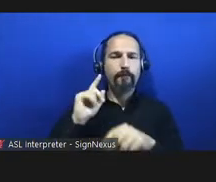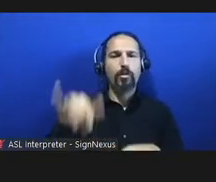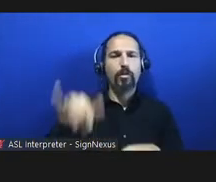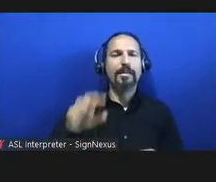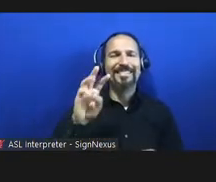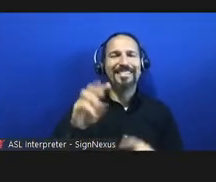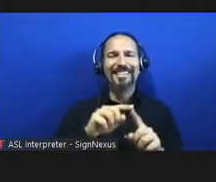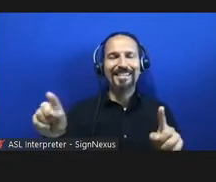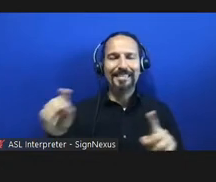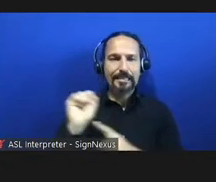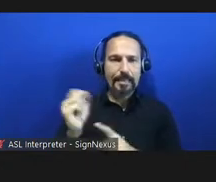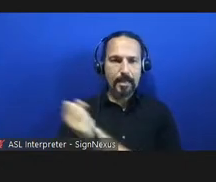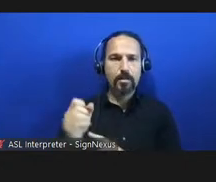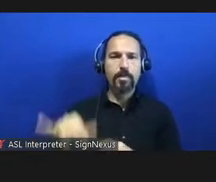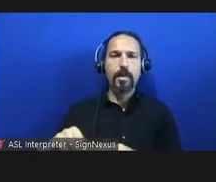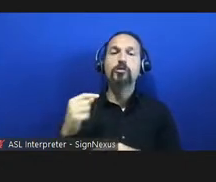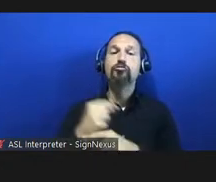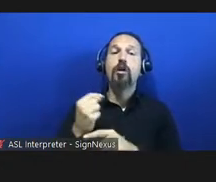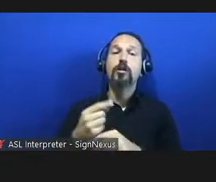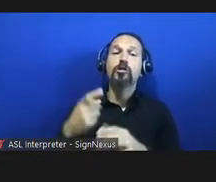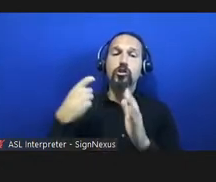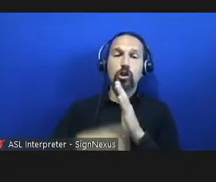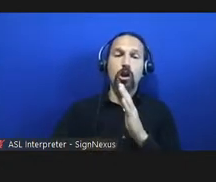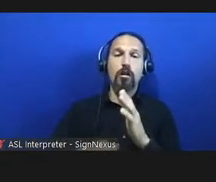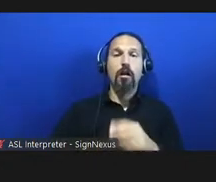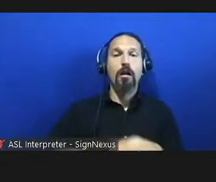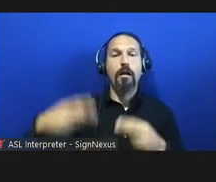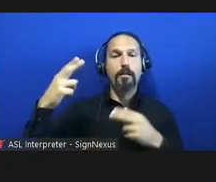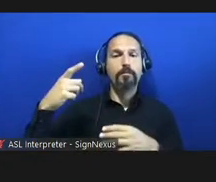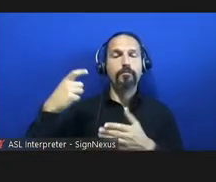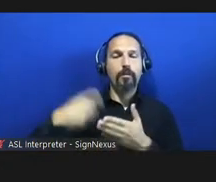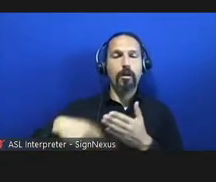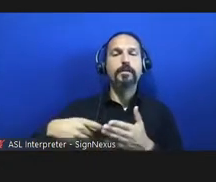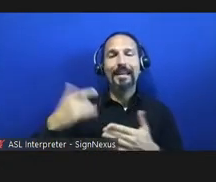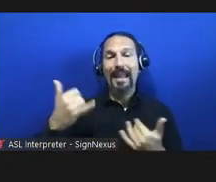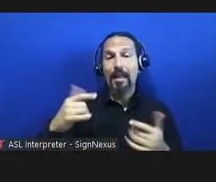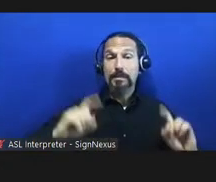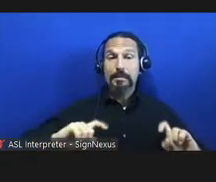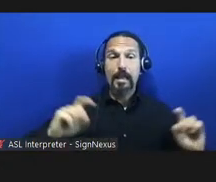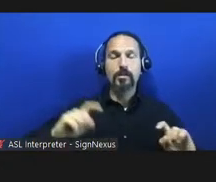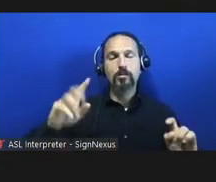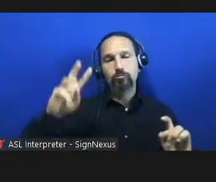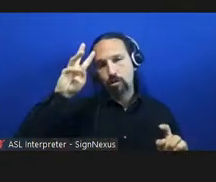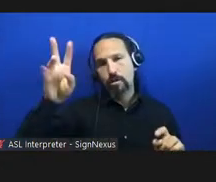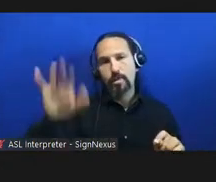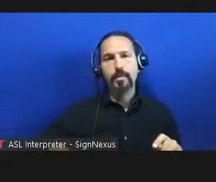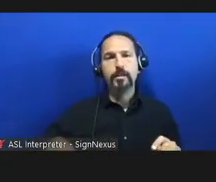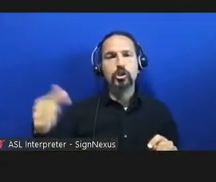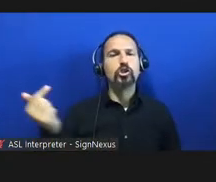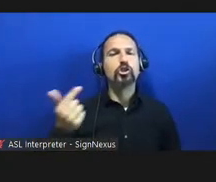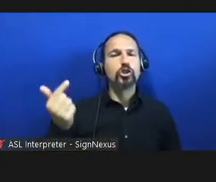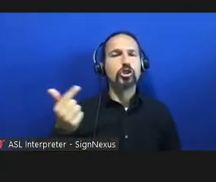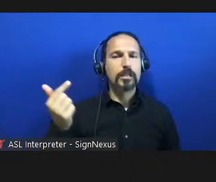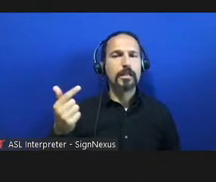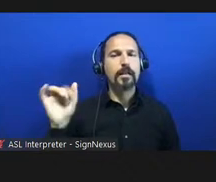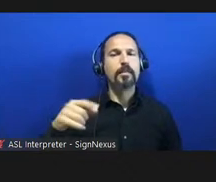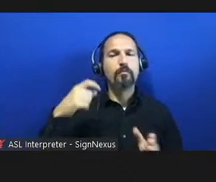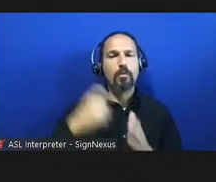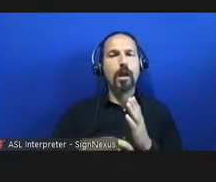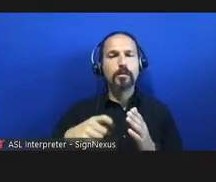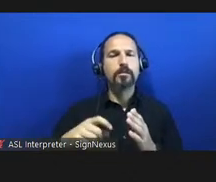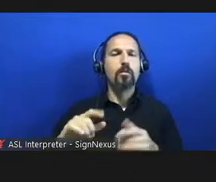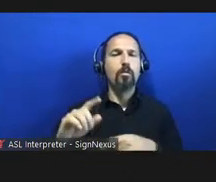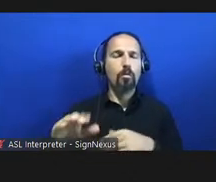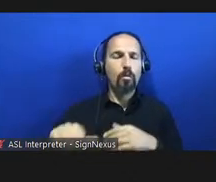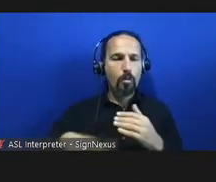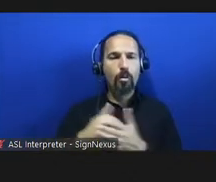tolling scenarios where trucks are told at a higher price to test this we created tolling scenario G which prices all vehicle